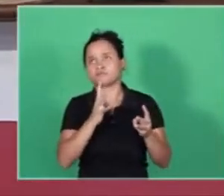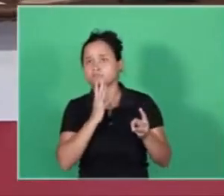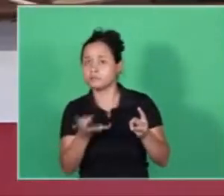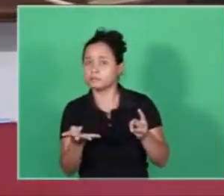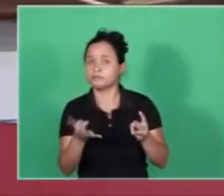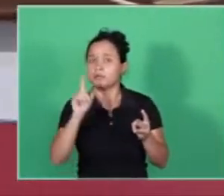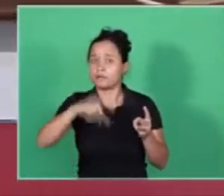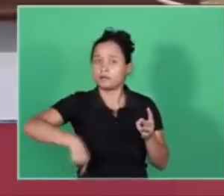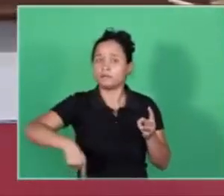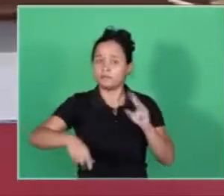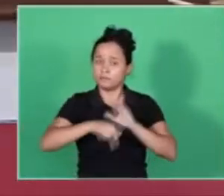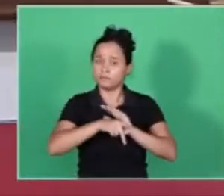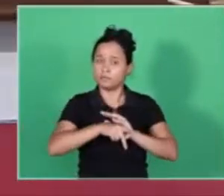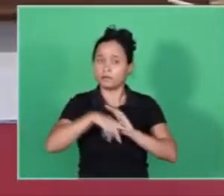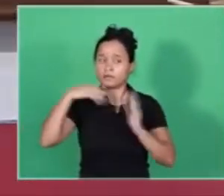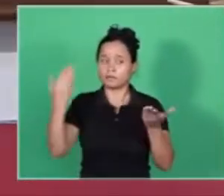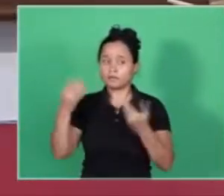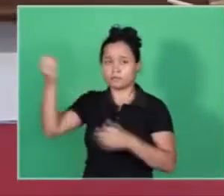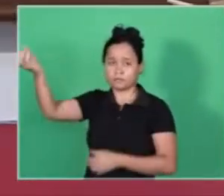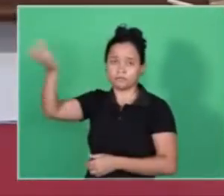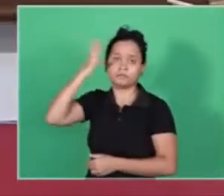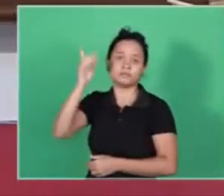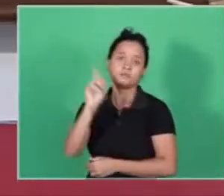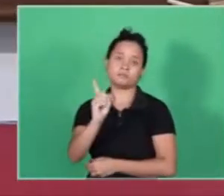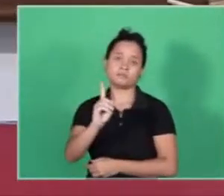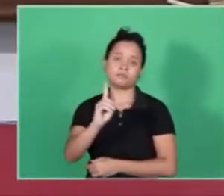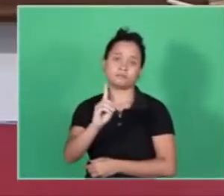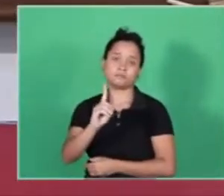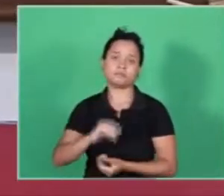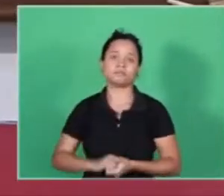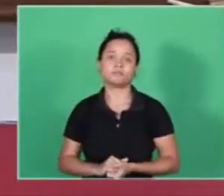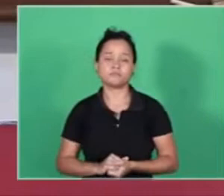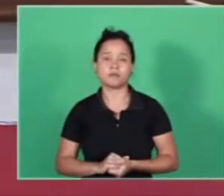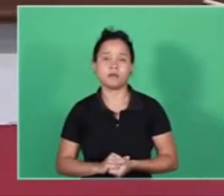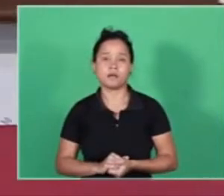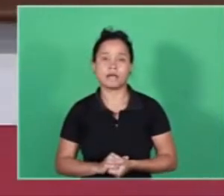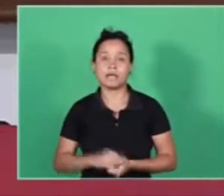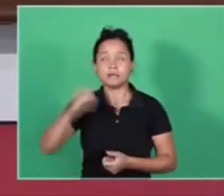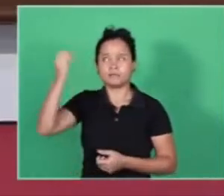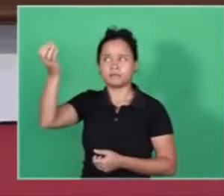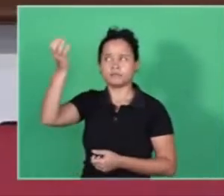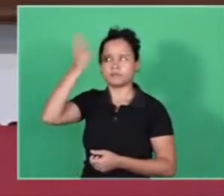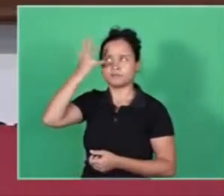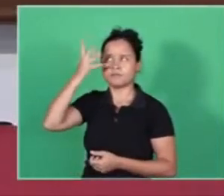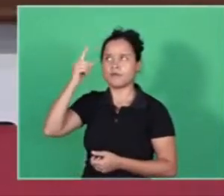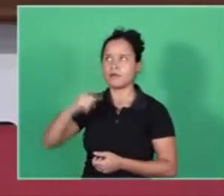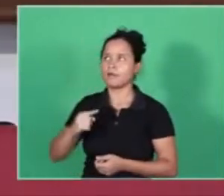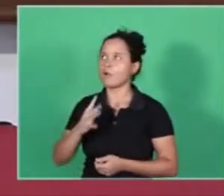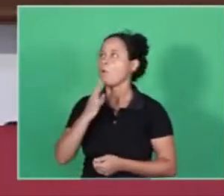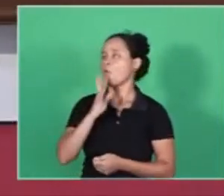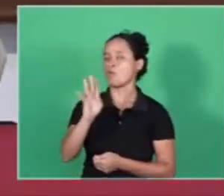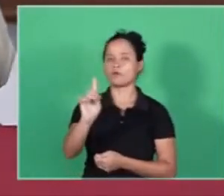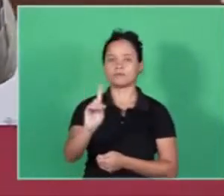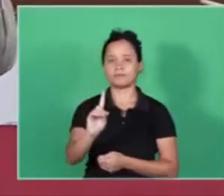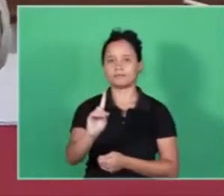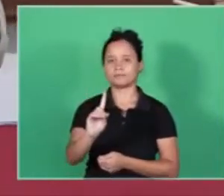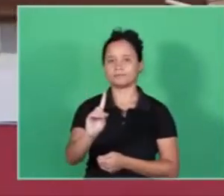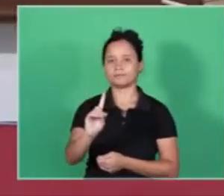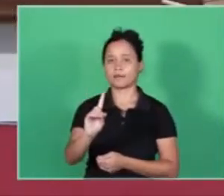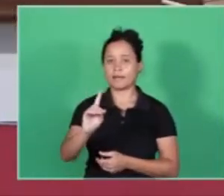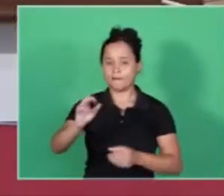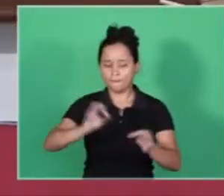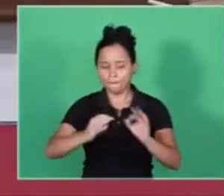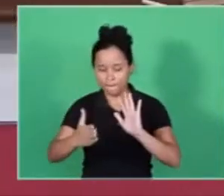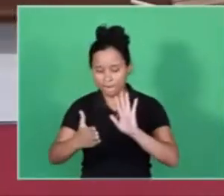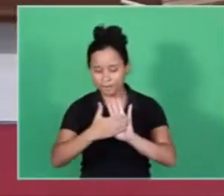what's known. Revelation isn't that way. Revelation comes from what's not known. Faith,